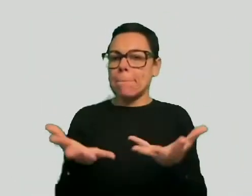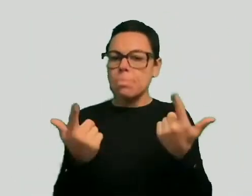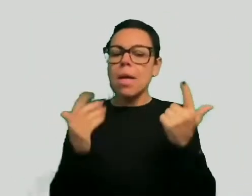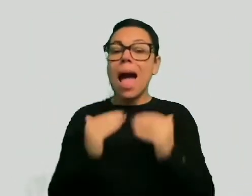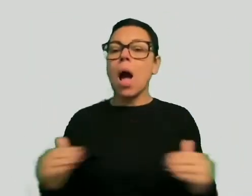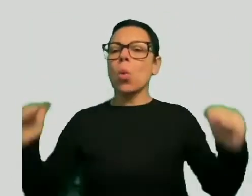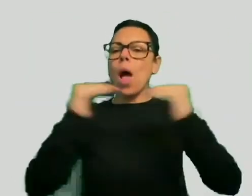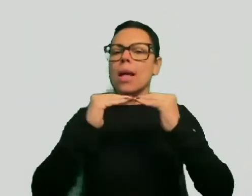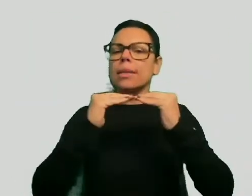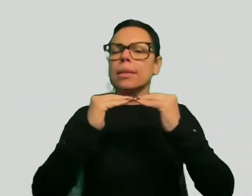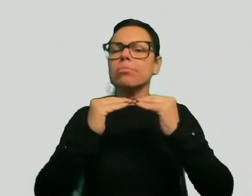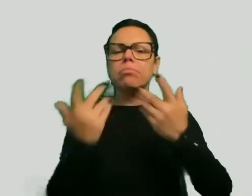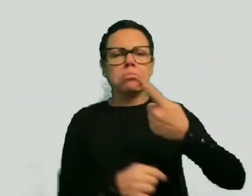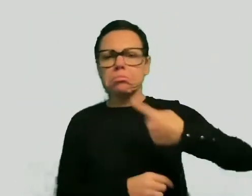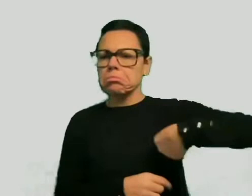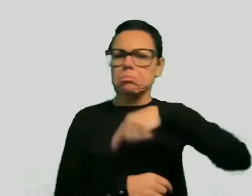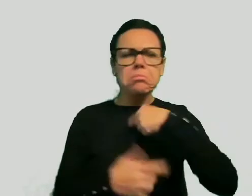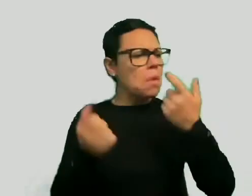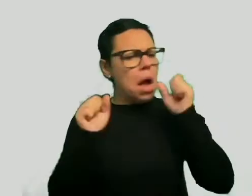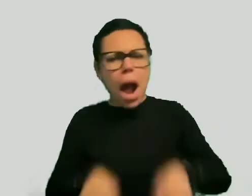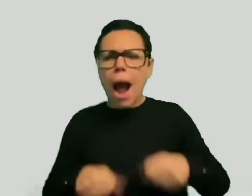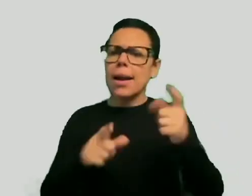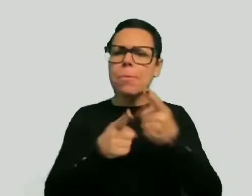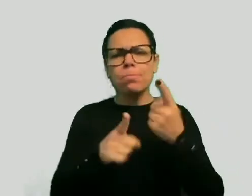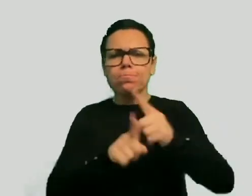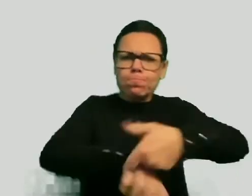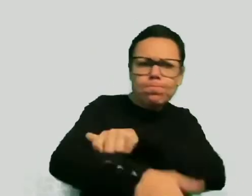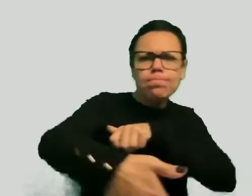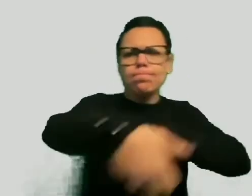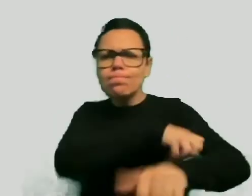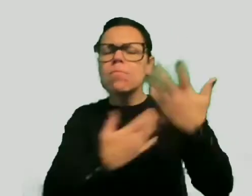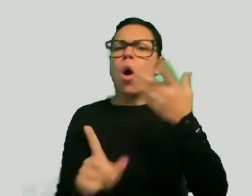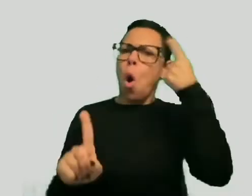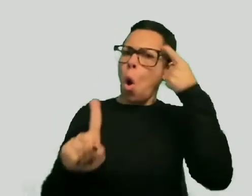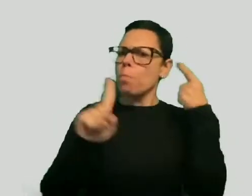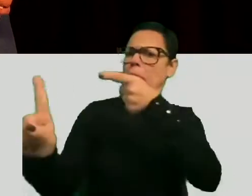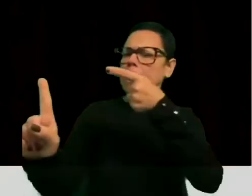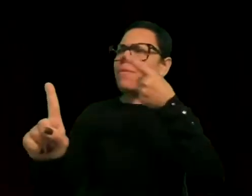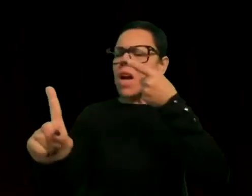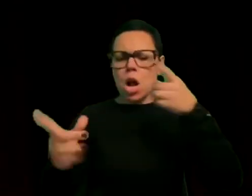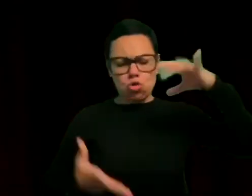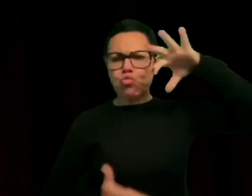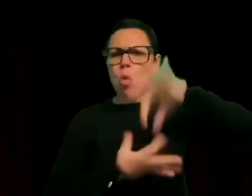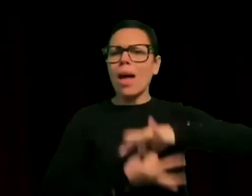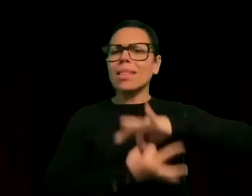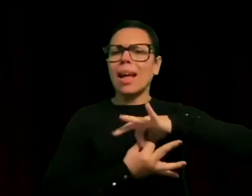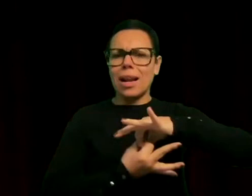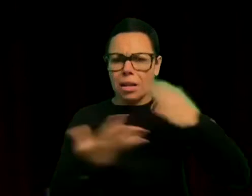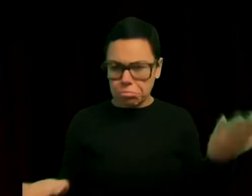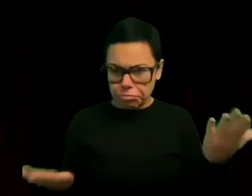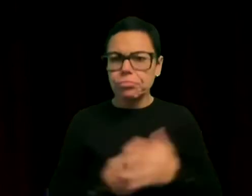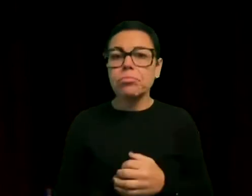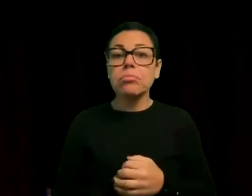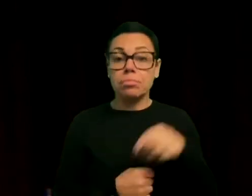our policies at least not make the situation worse, but hopefully make it better? That's what we're going to discover today. My name is